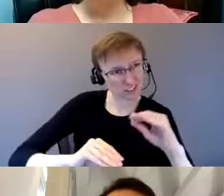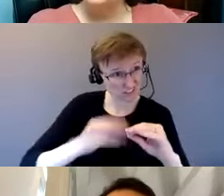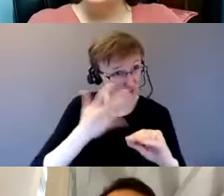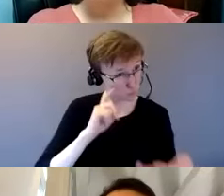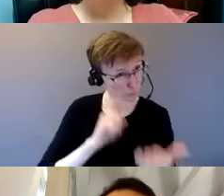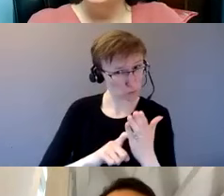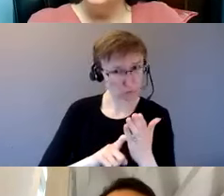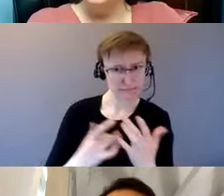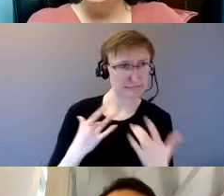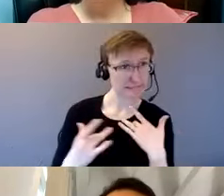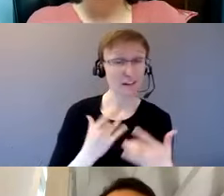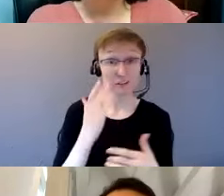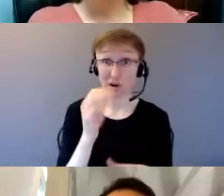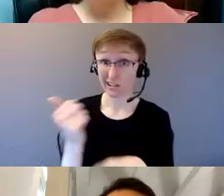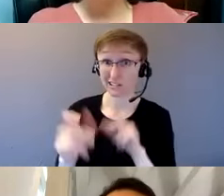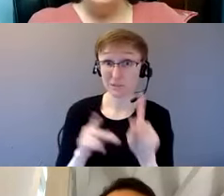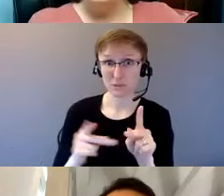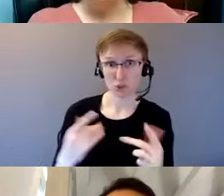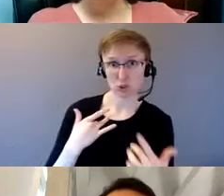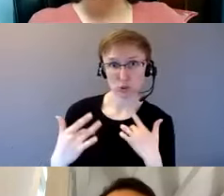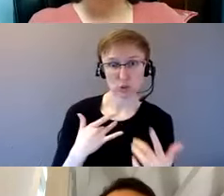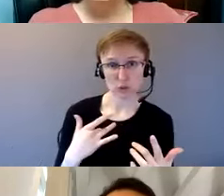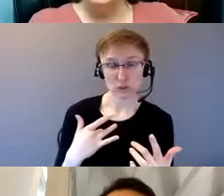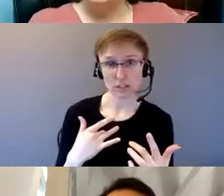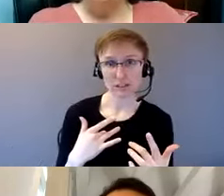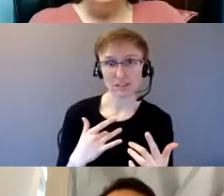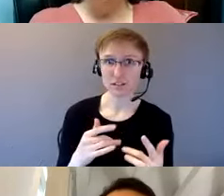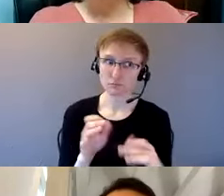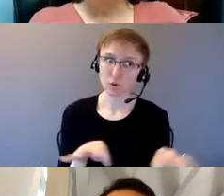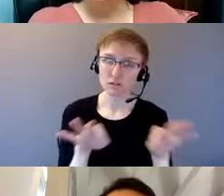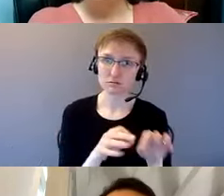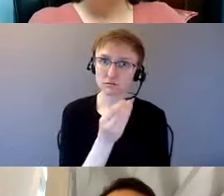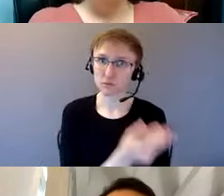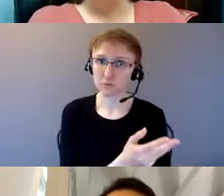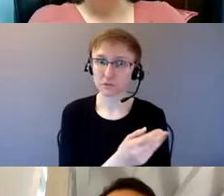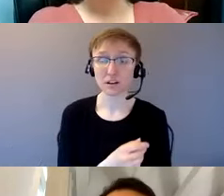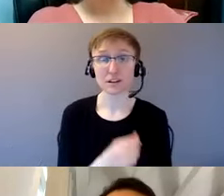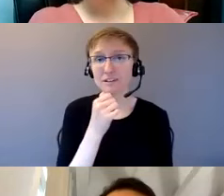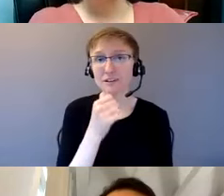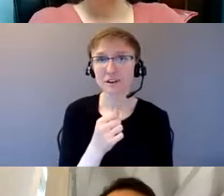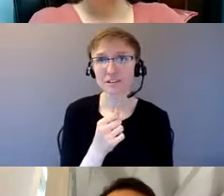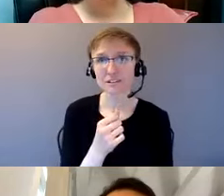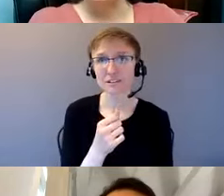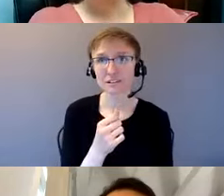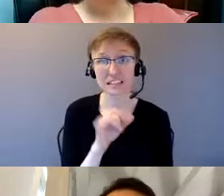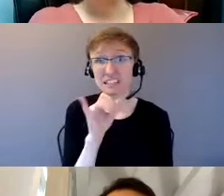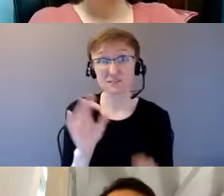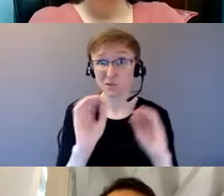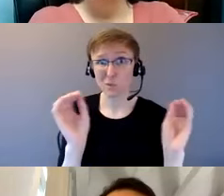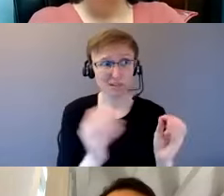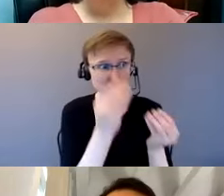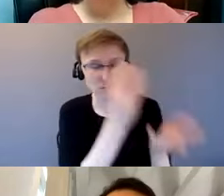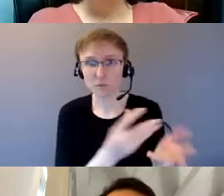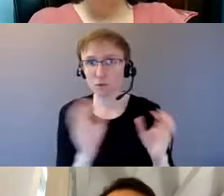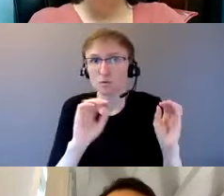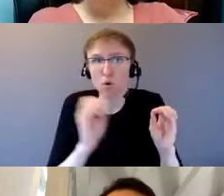people have? Because it's not fair to just say he doesn't get it if nobody's actually told him what the problem was.